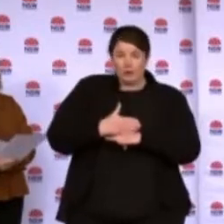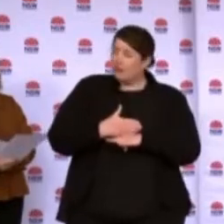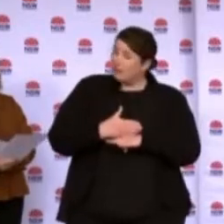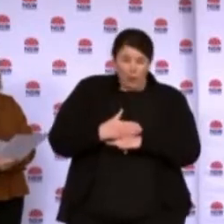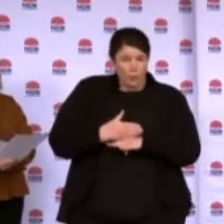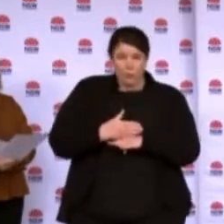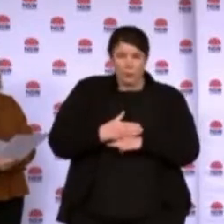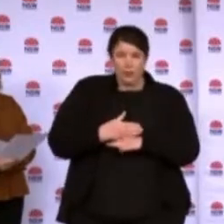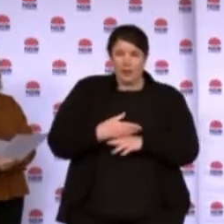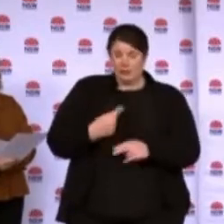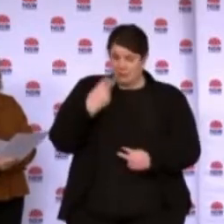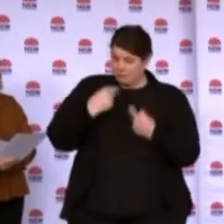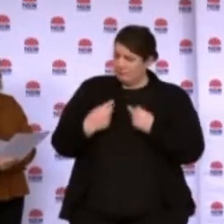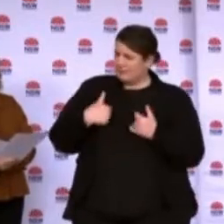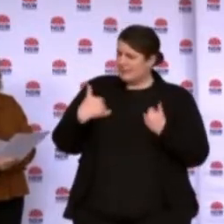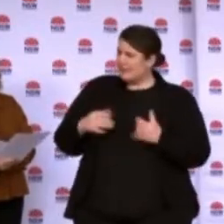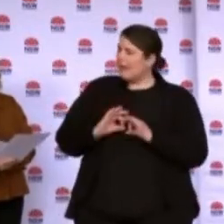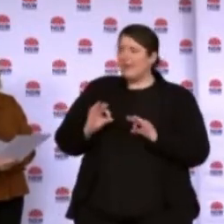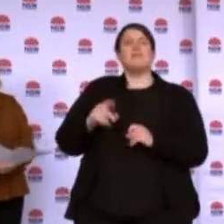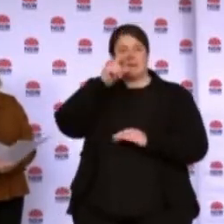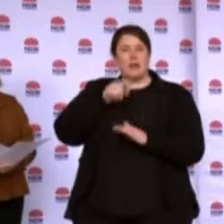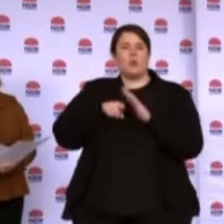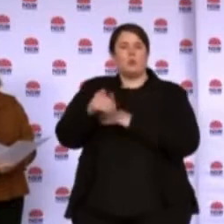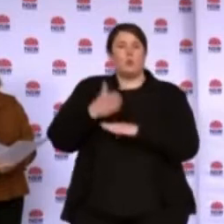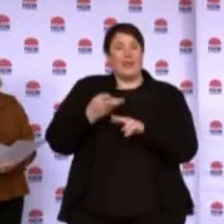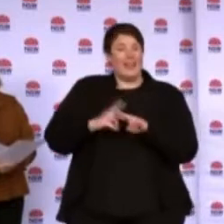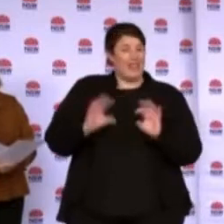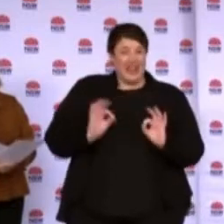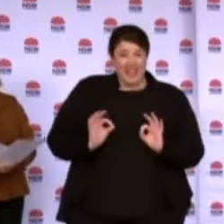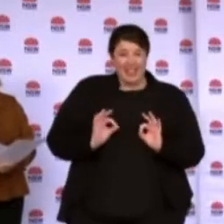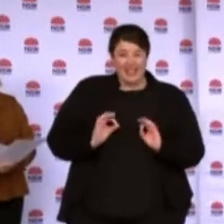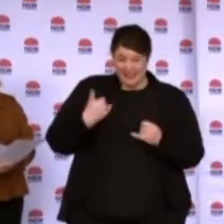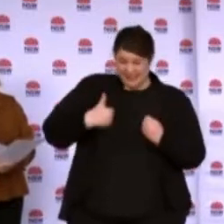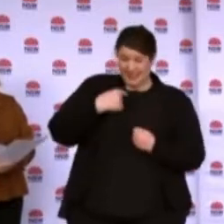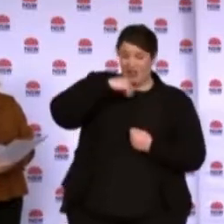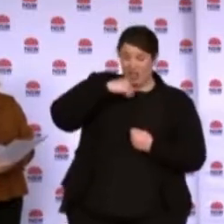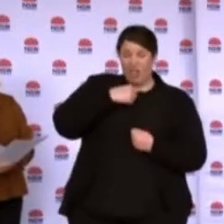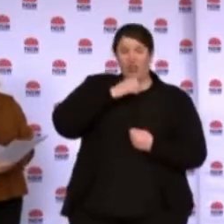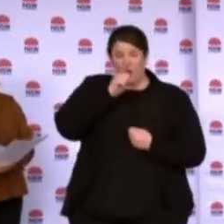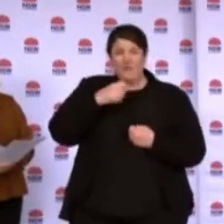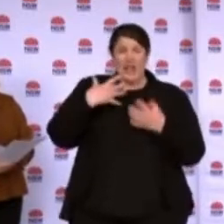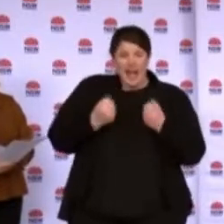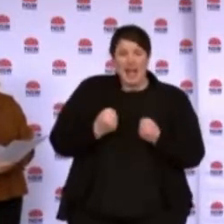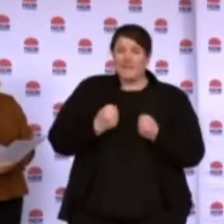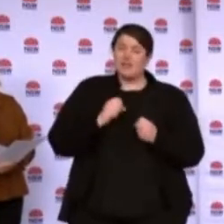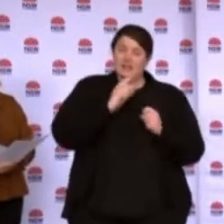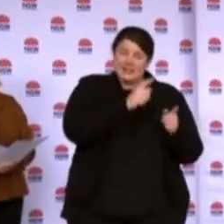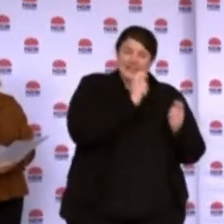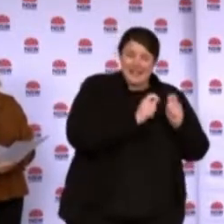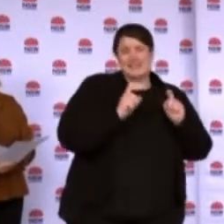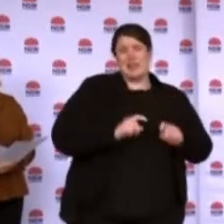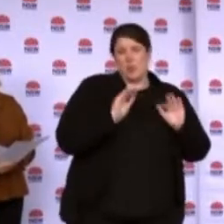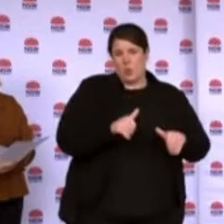absolutely know that you don't have the virus. Because unfortunately we're seeing very, very key